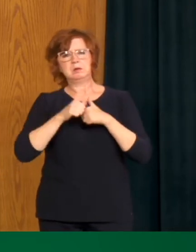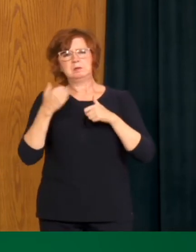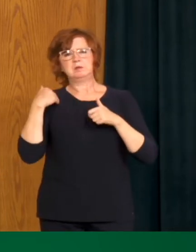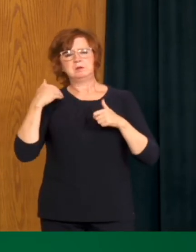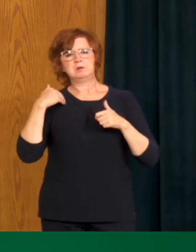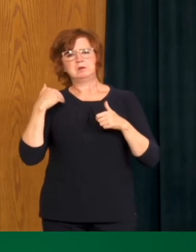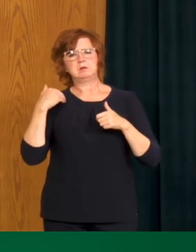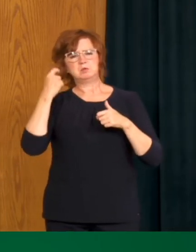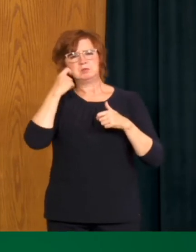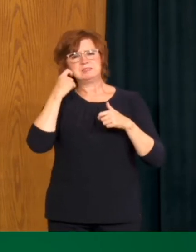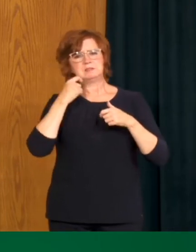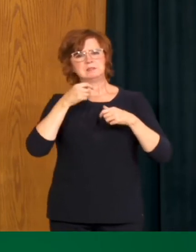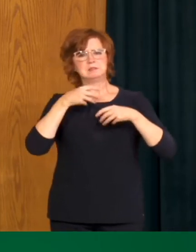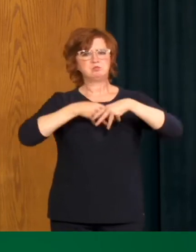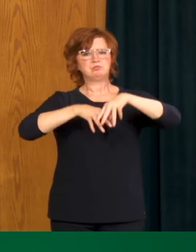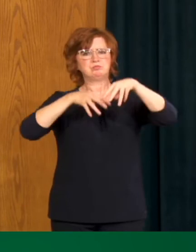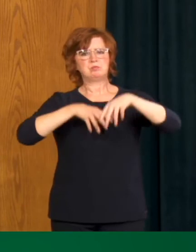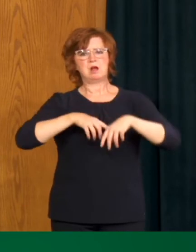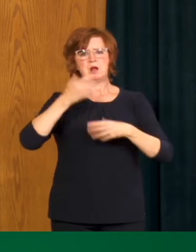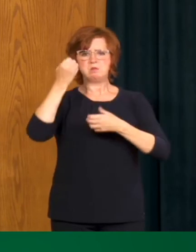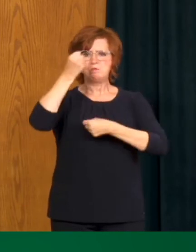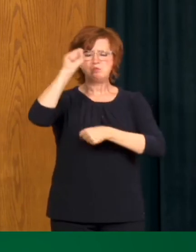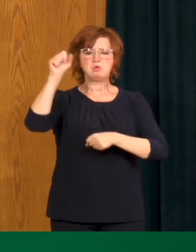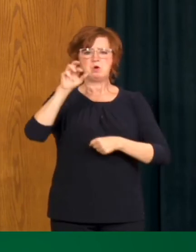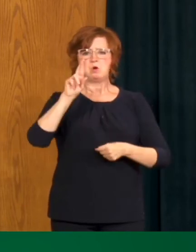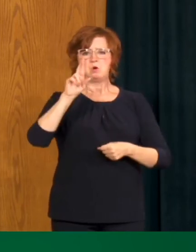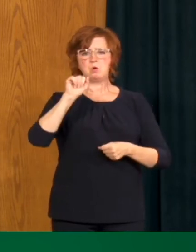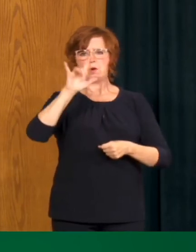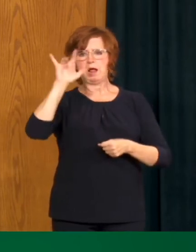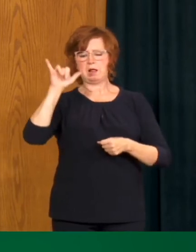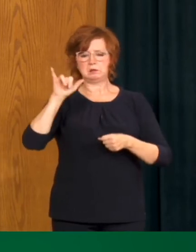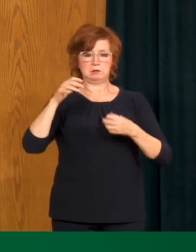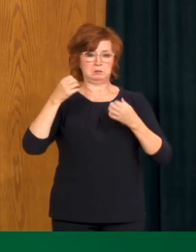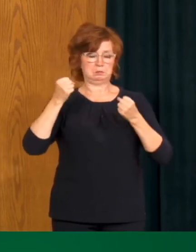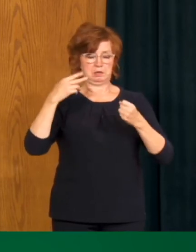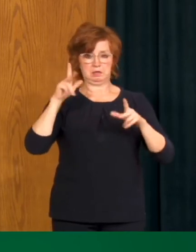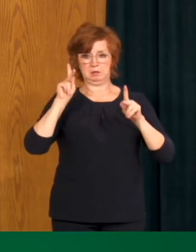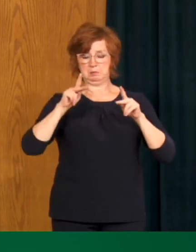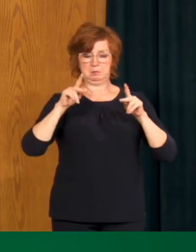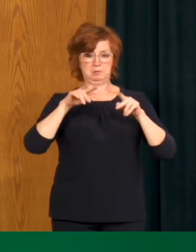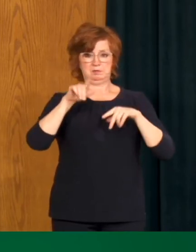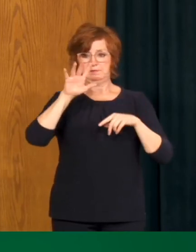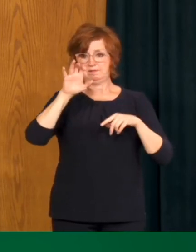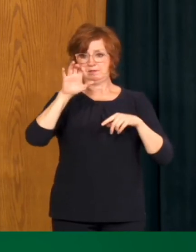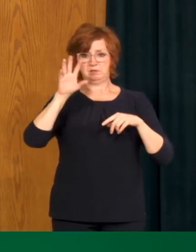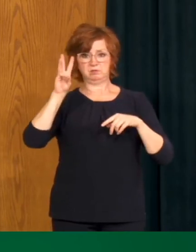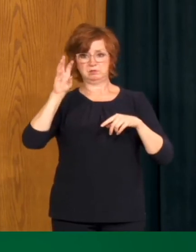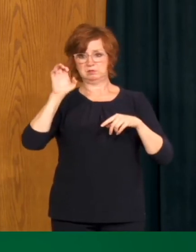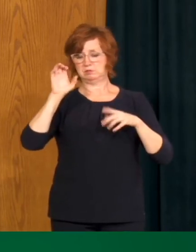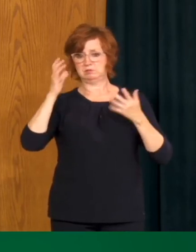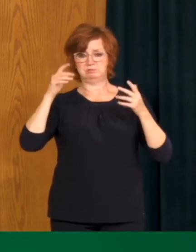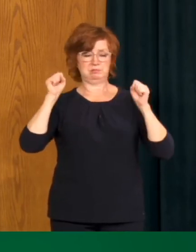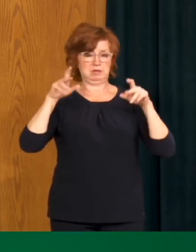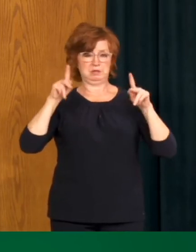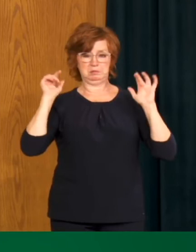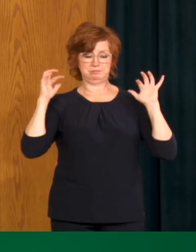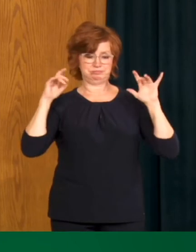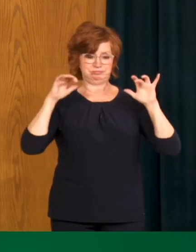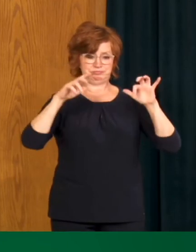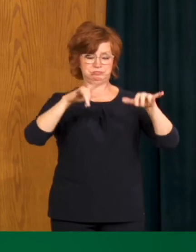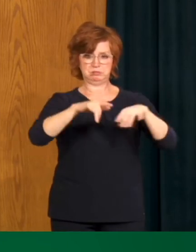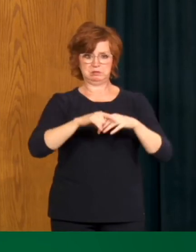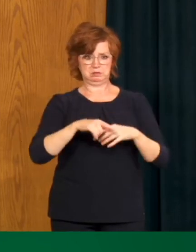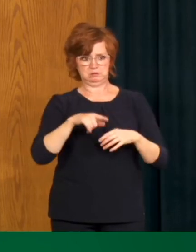earlier on, in June, where people were not abiding, where we had influxes of cases. So I think, we've always relied on people's